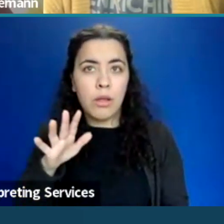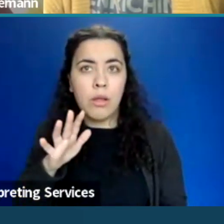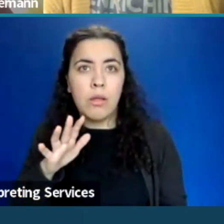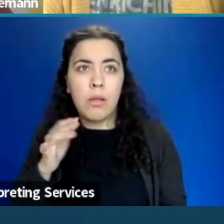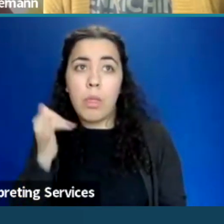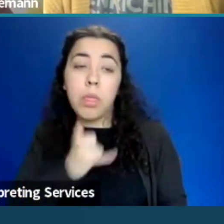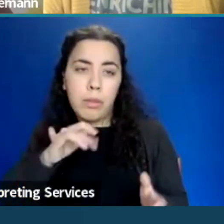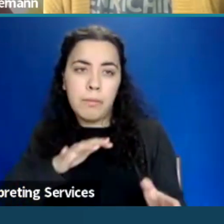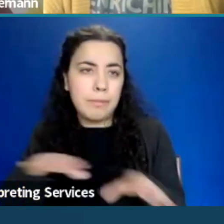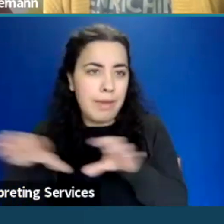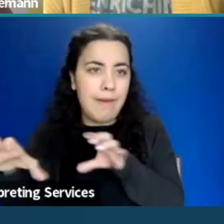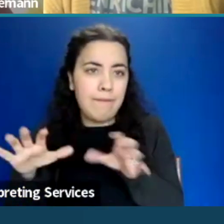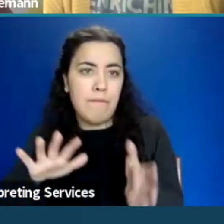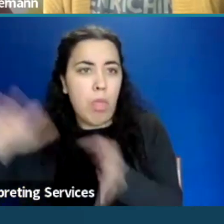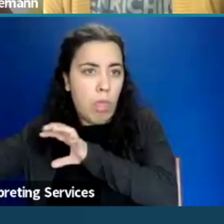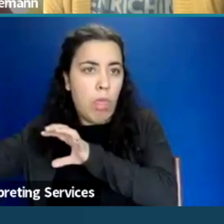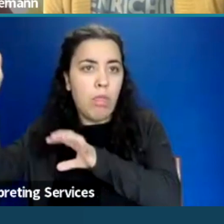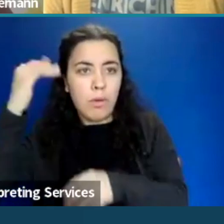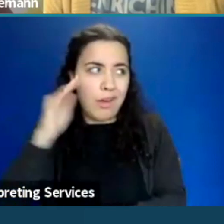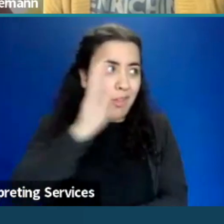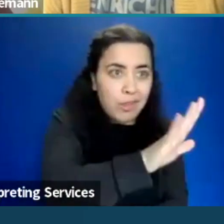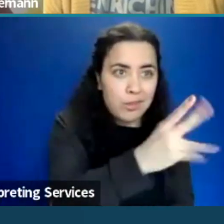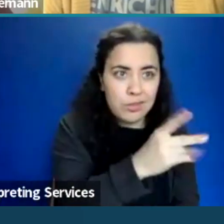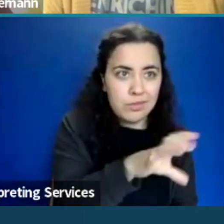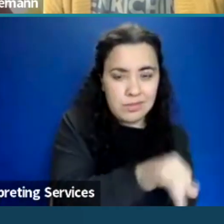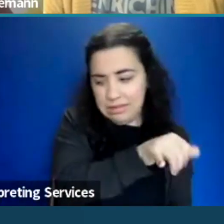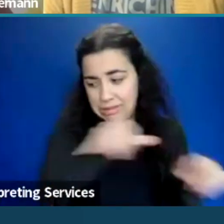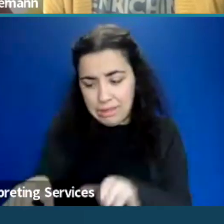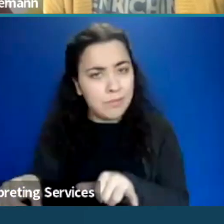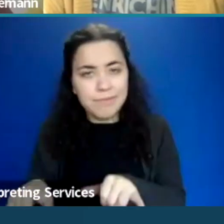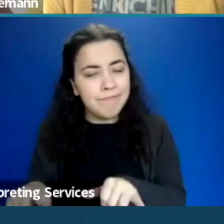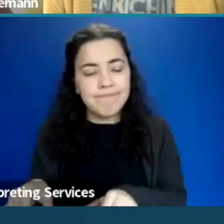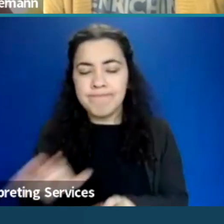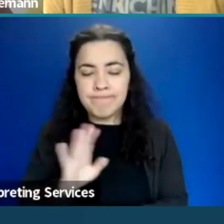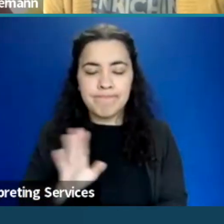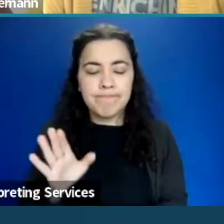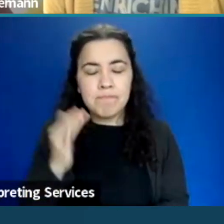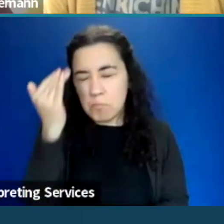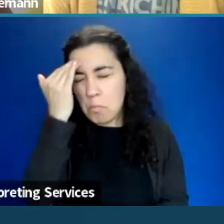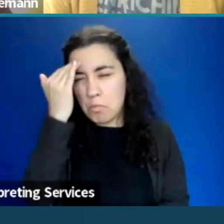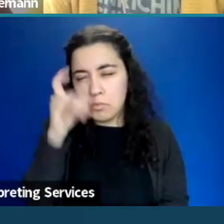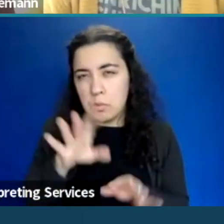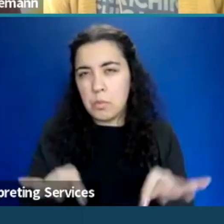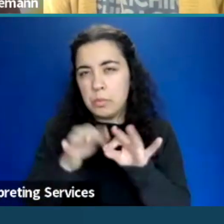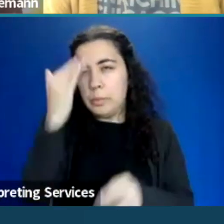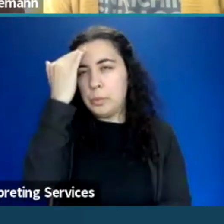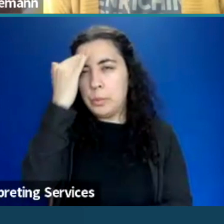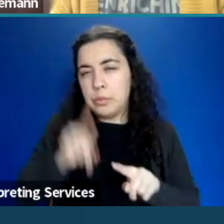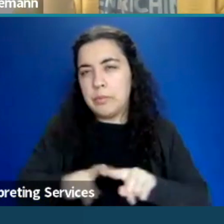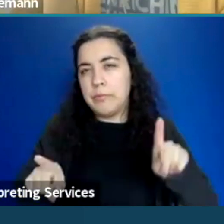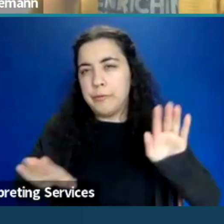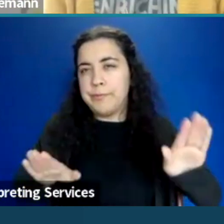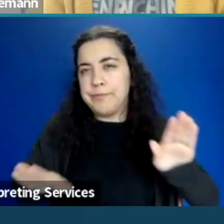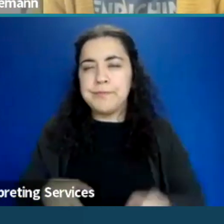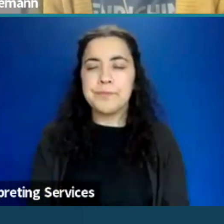their dog misbehaves. So, knowledge. Thank you very much.